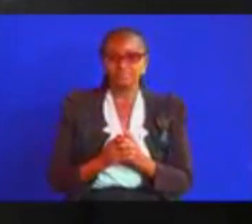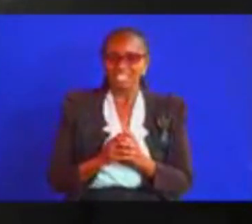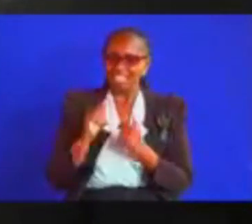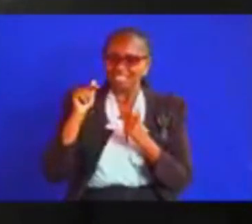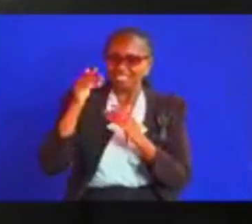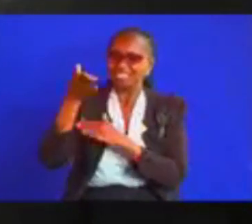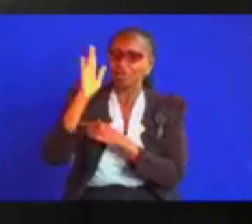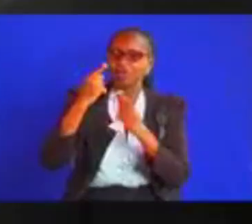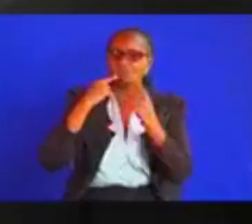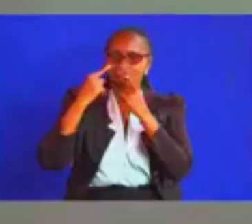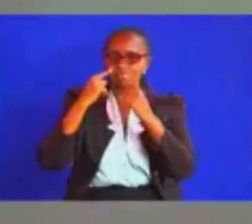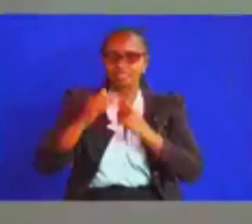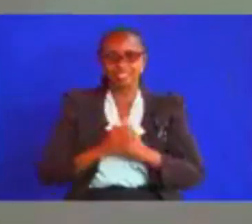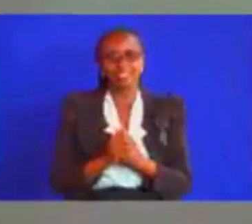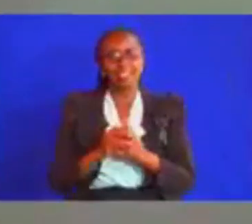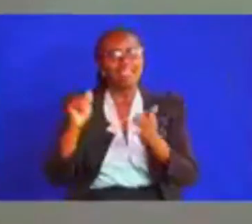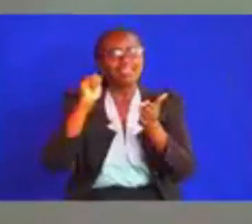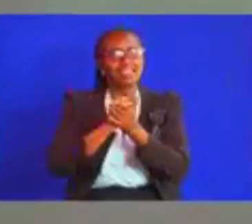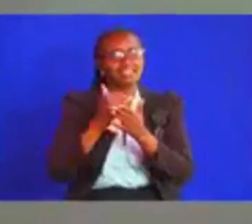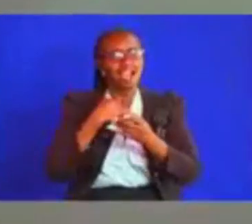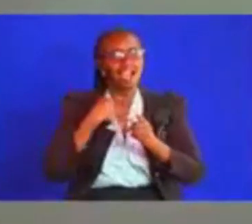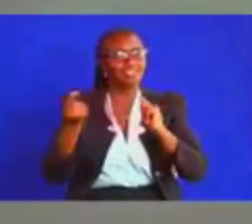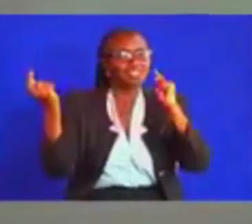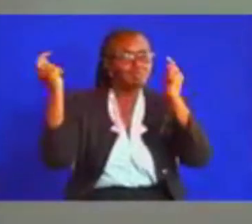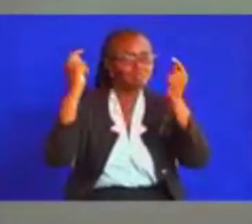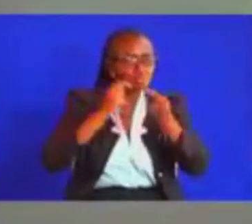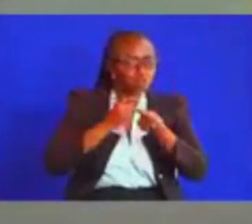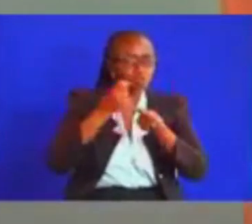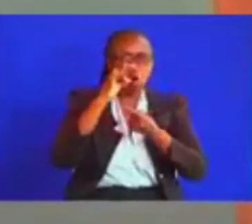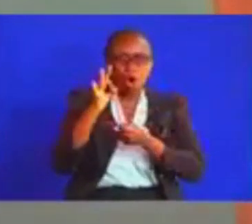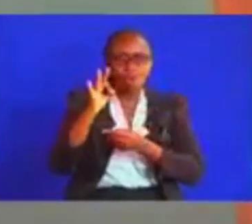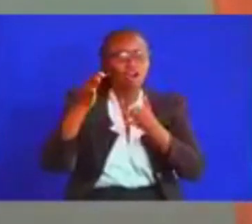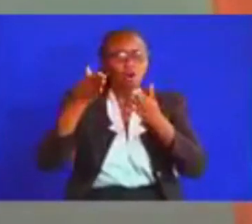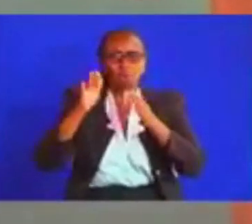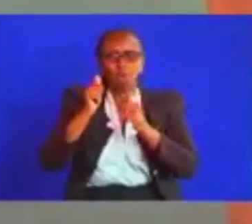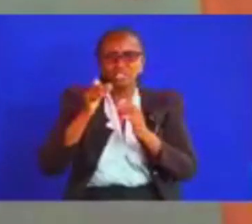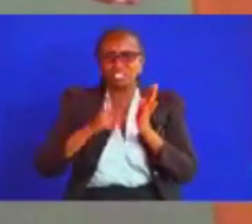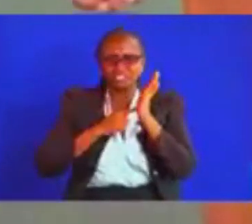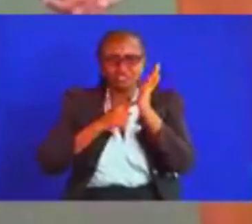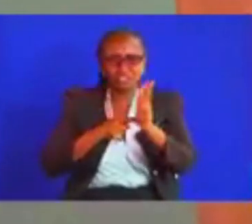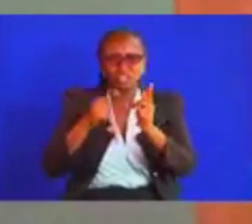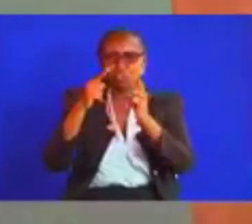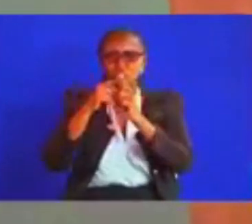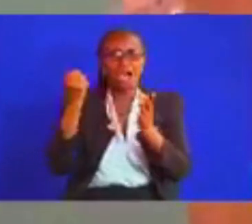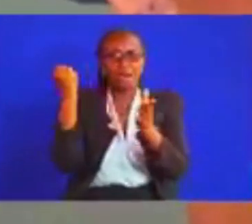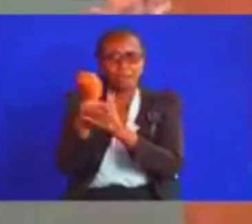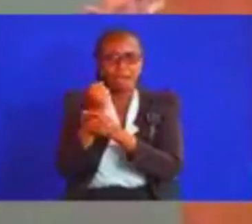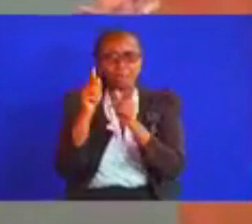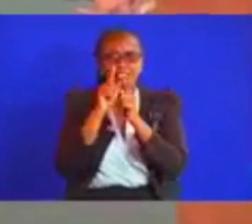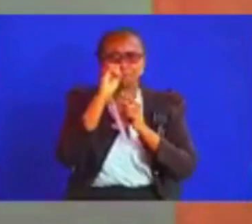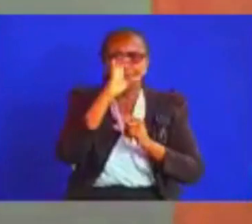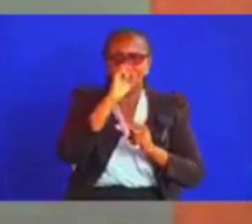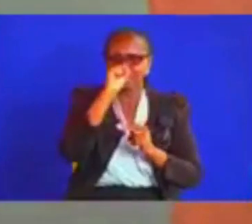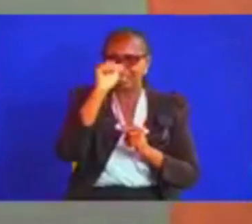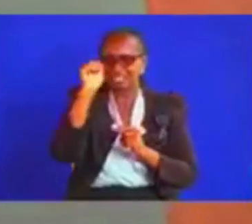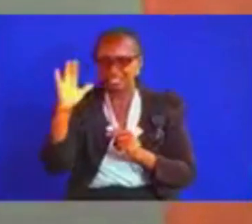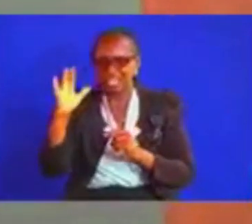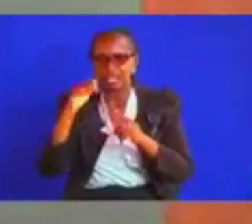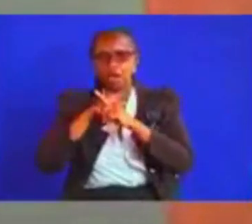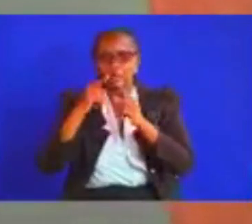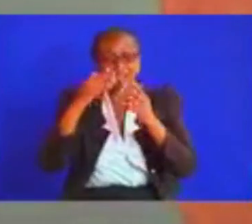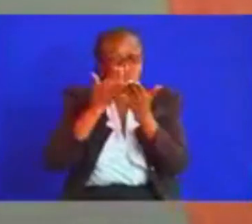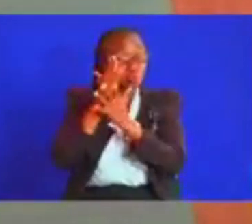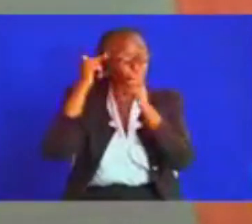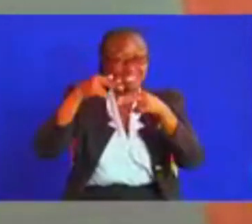speaking. That there was a dimension of me that was revealed to Abraham and to Isaac. But by this